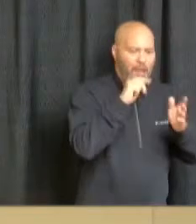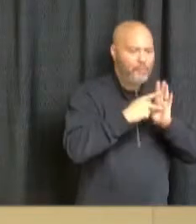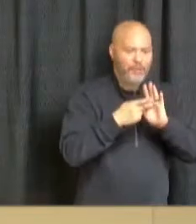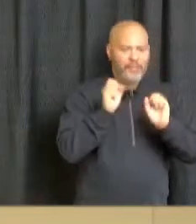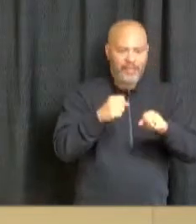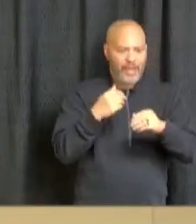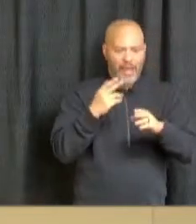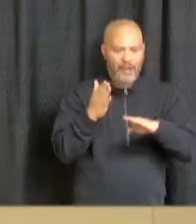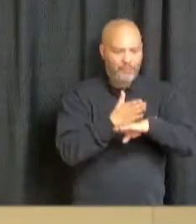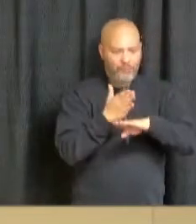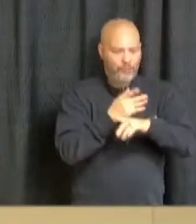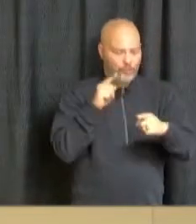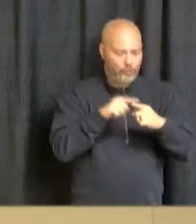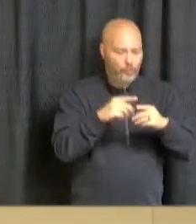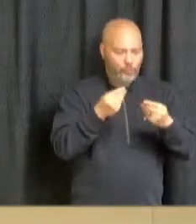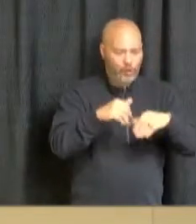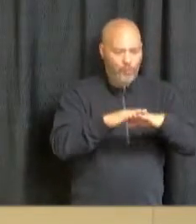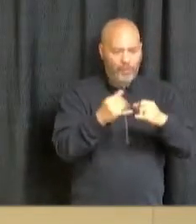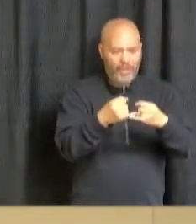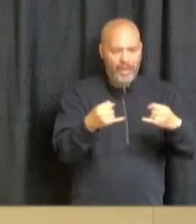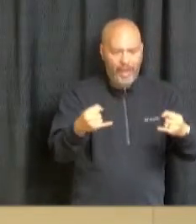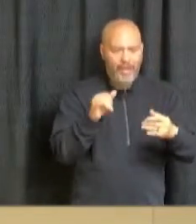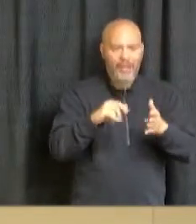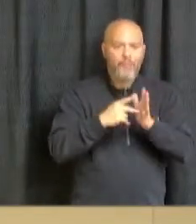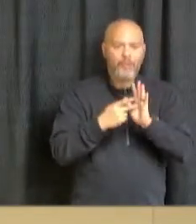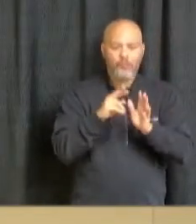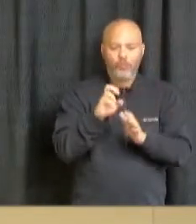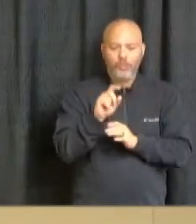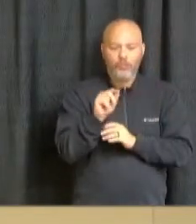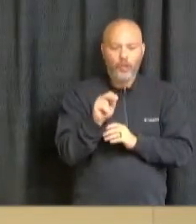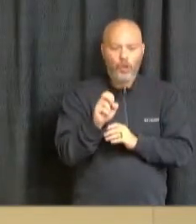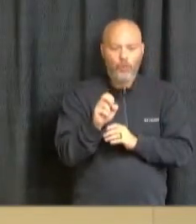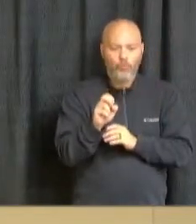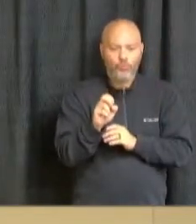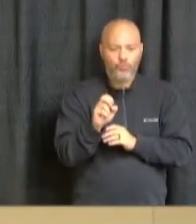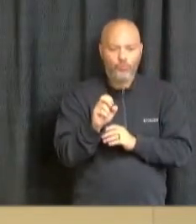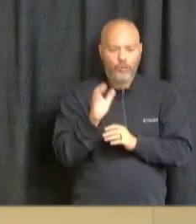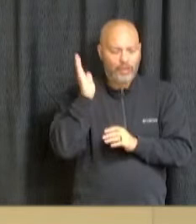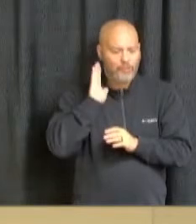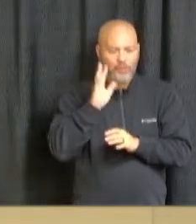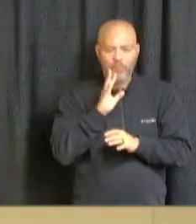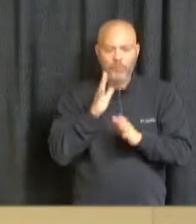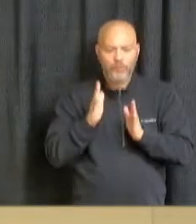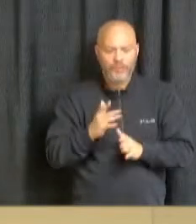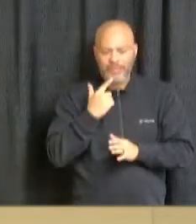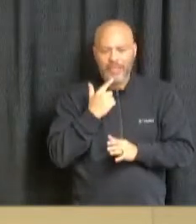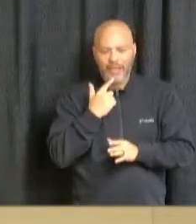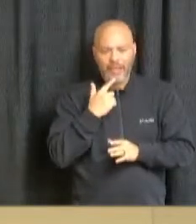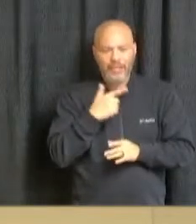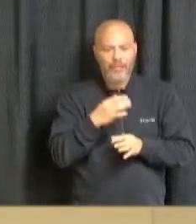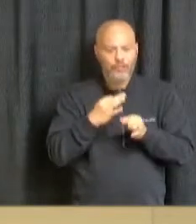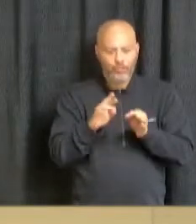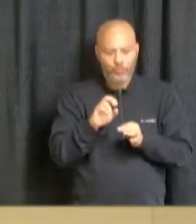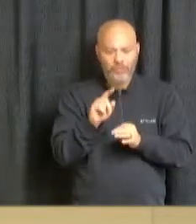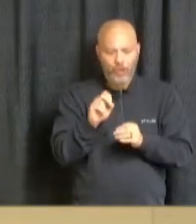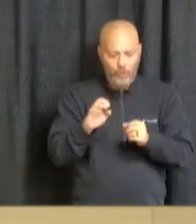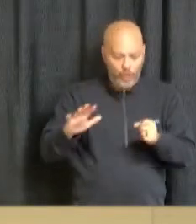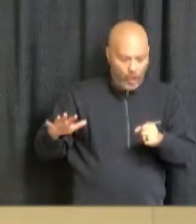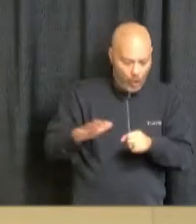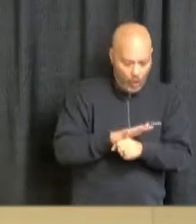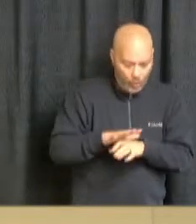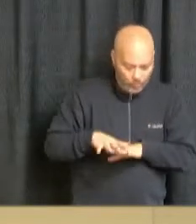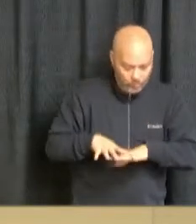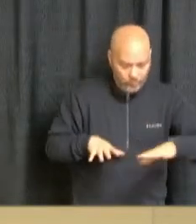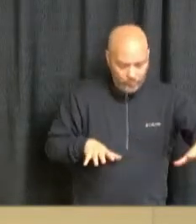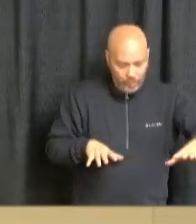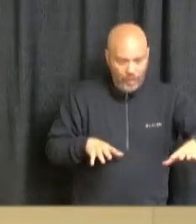that they can develop all the way to the property line. That just means they're rezoning, like a previous council member said, they're just rezoning that whole piece of